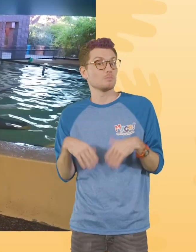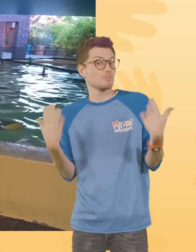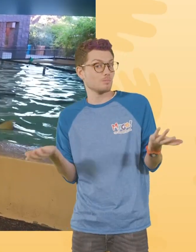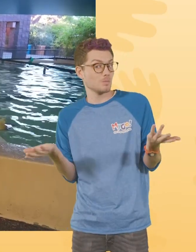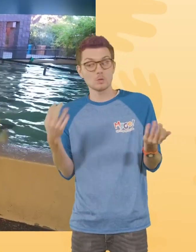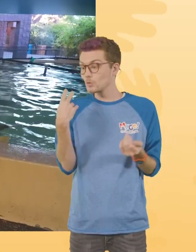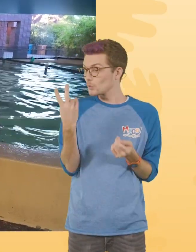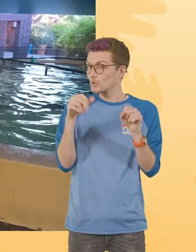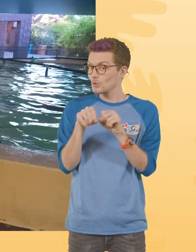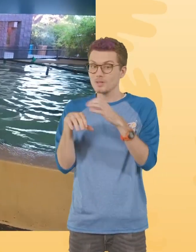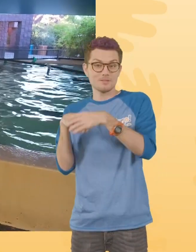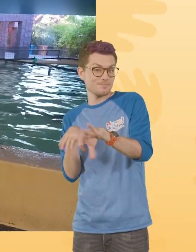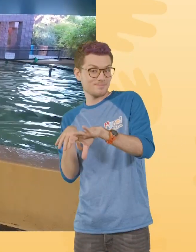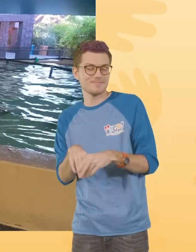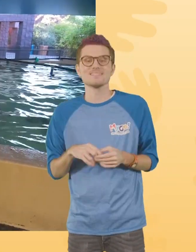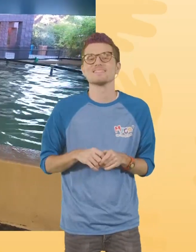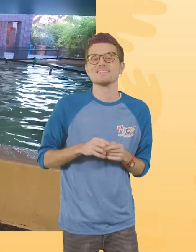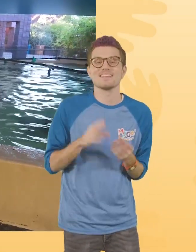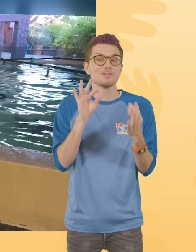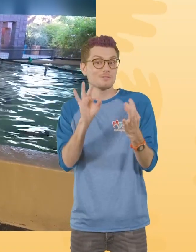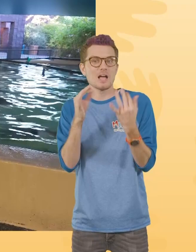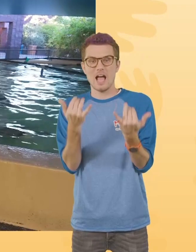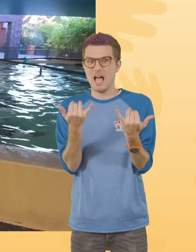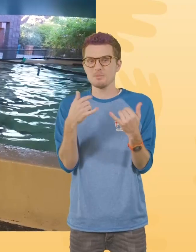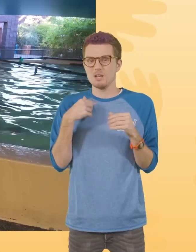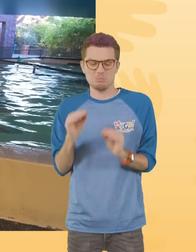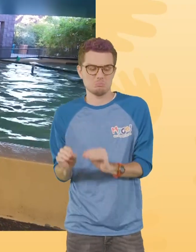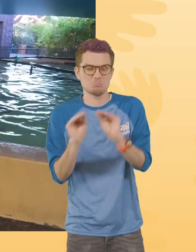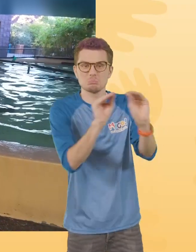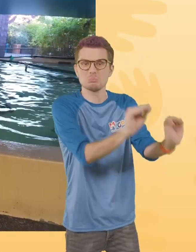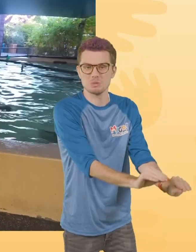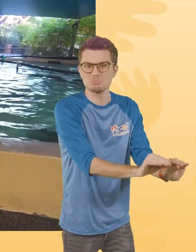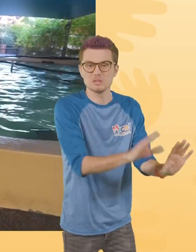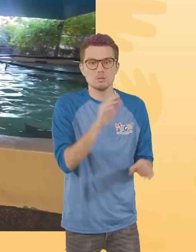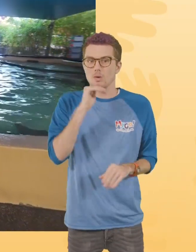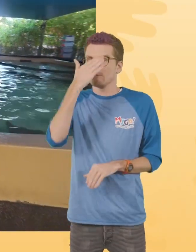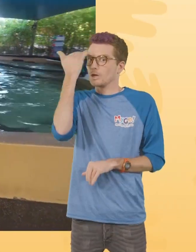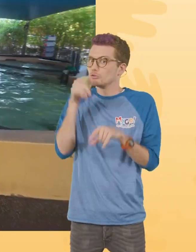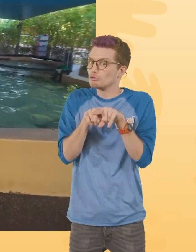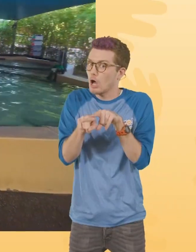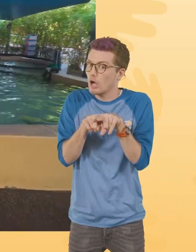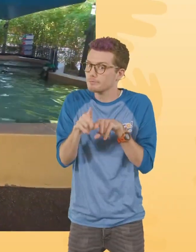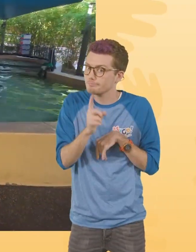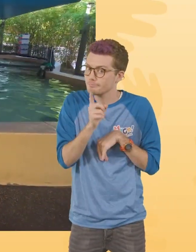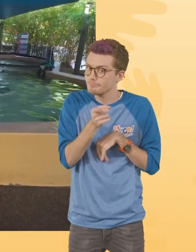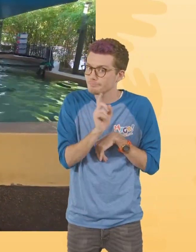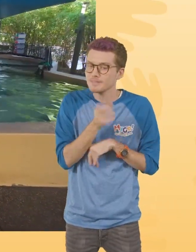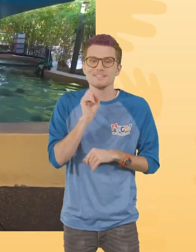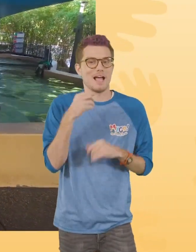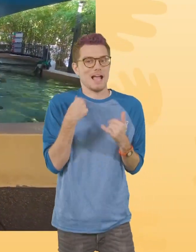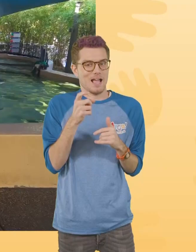Whoa, two shoes. Okay, let's put those there. Can't forget about the socks